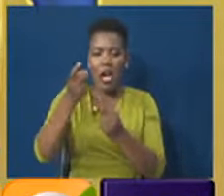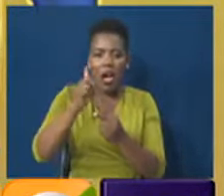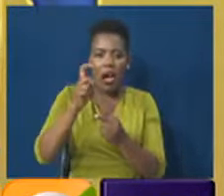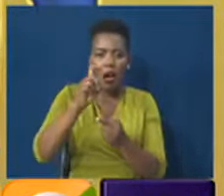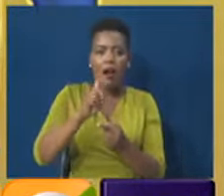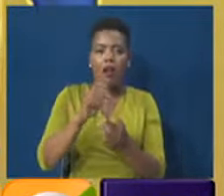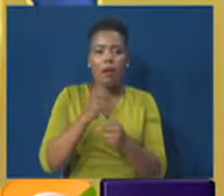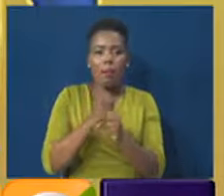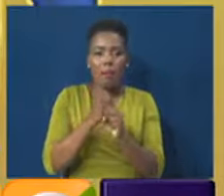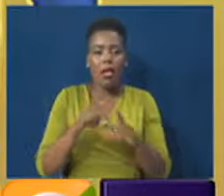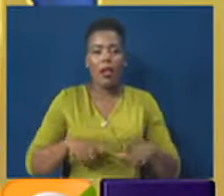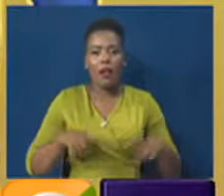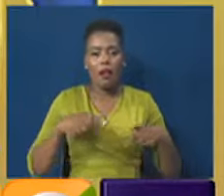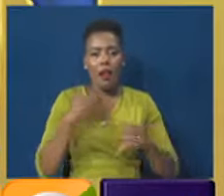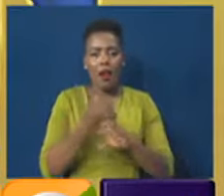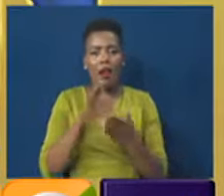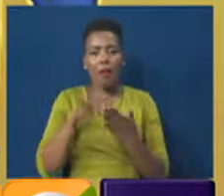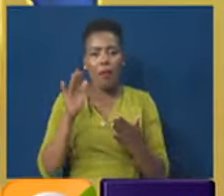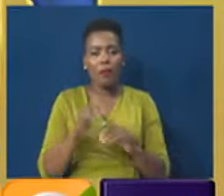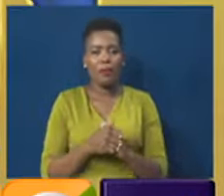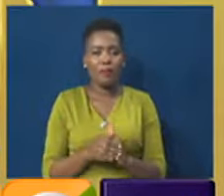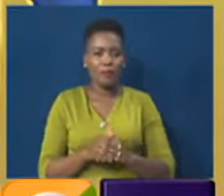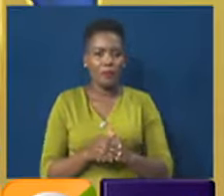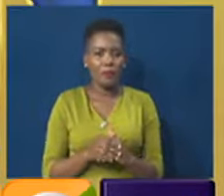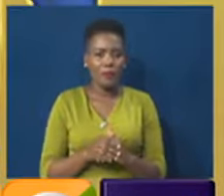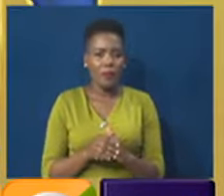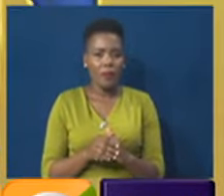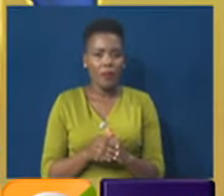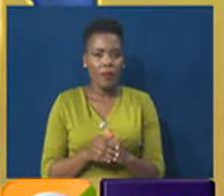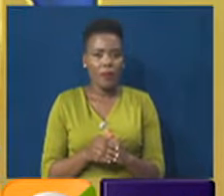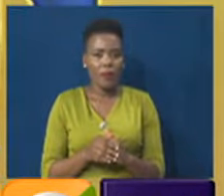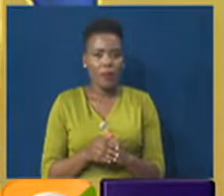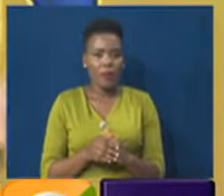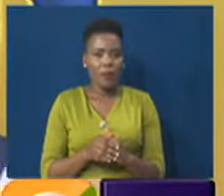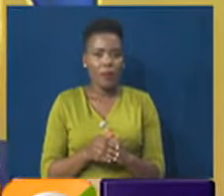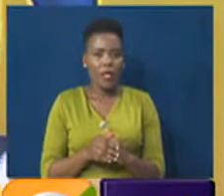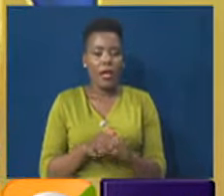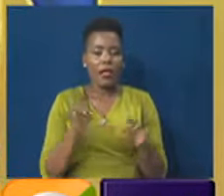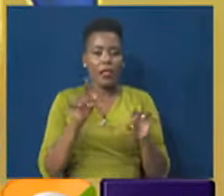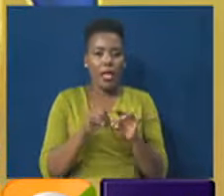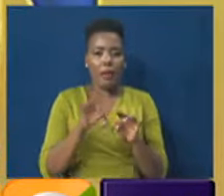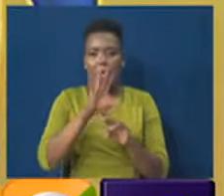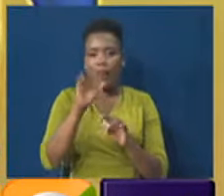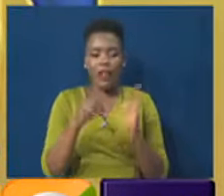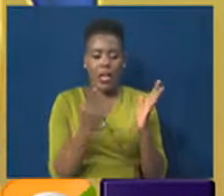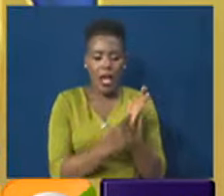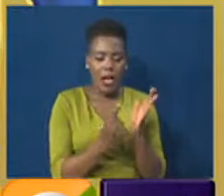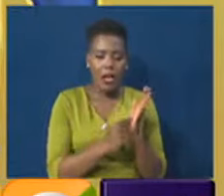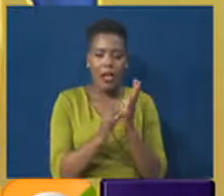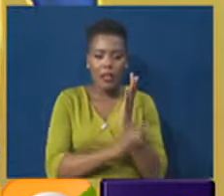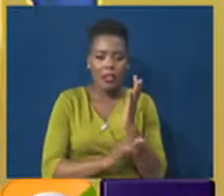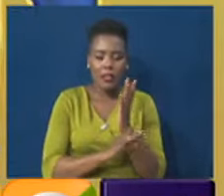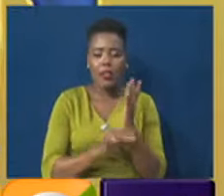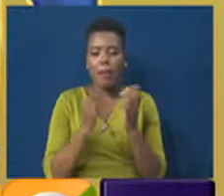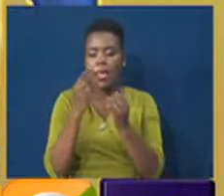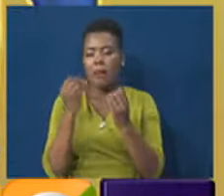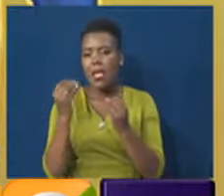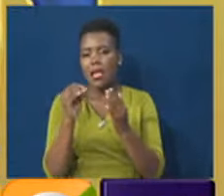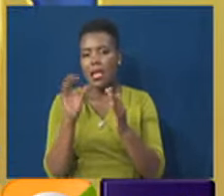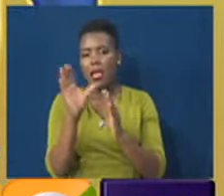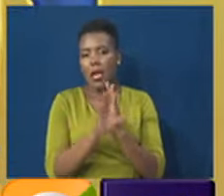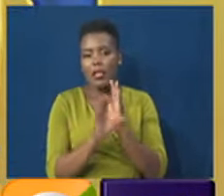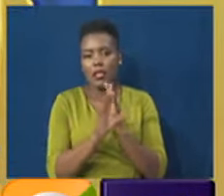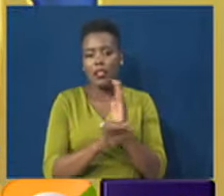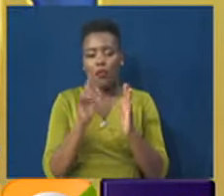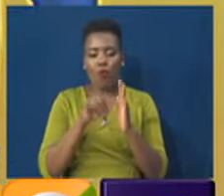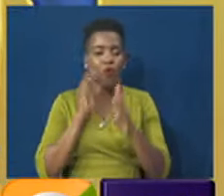financial system in the world is coming here, as it is in Uganda, as it is in all these countries. But you know what? What